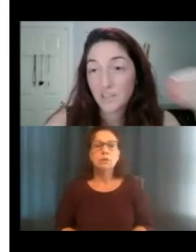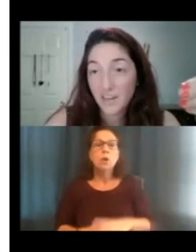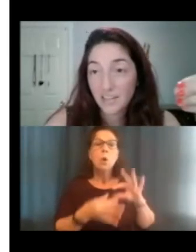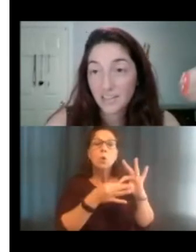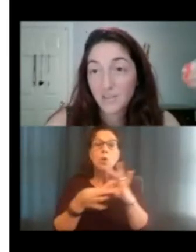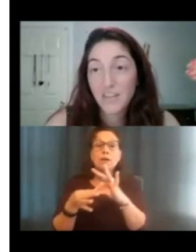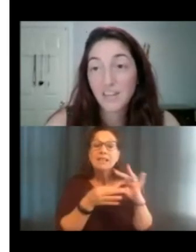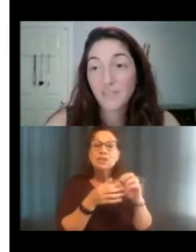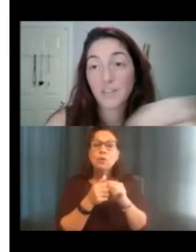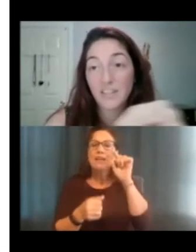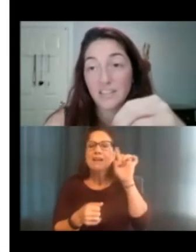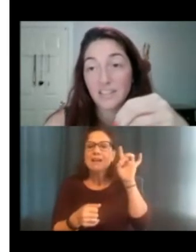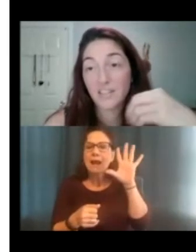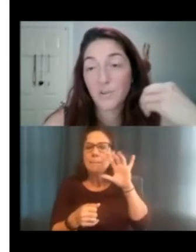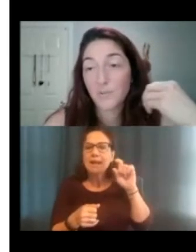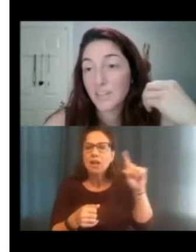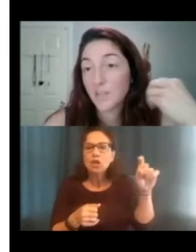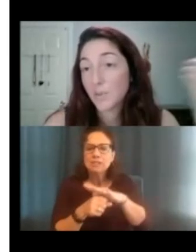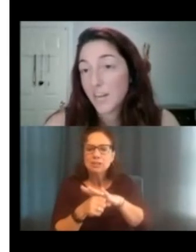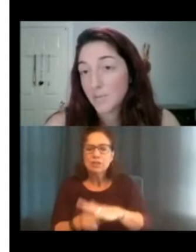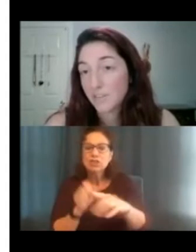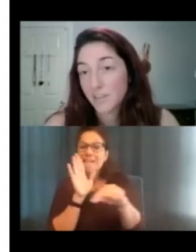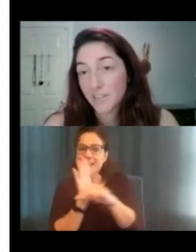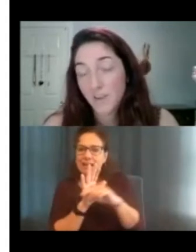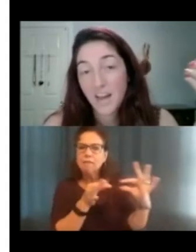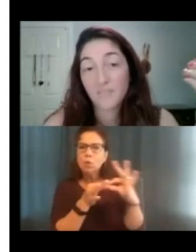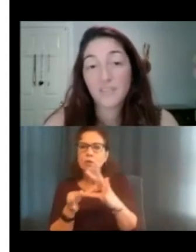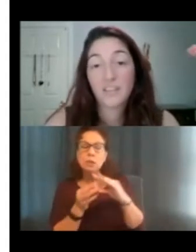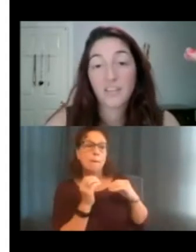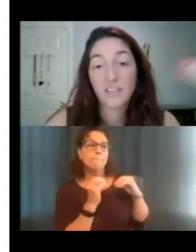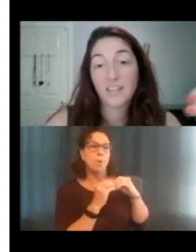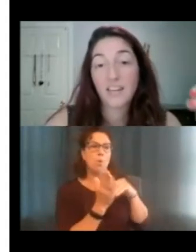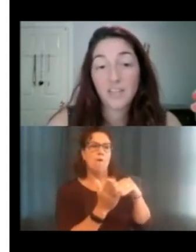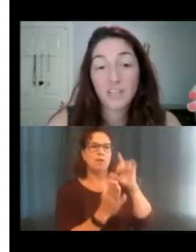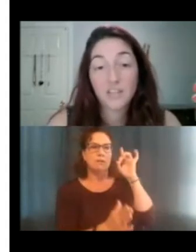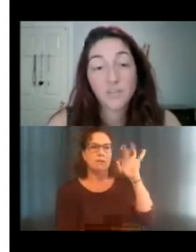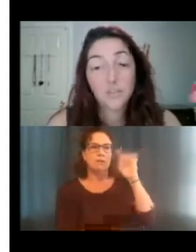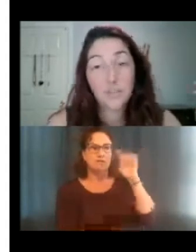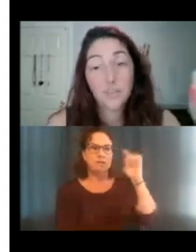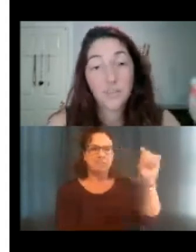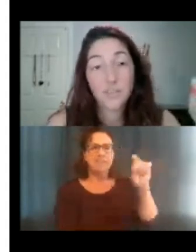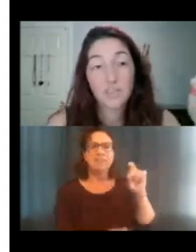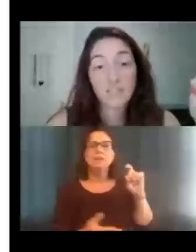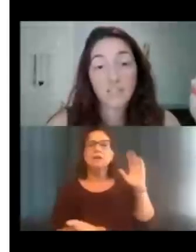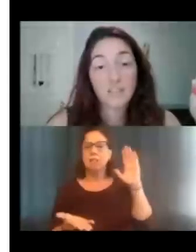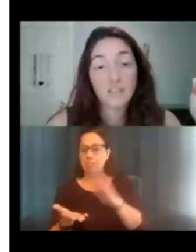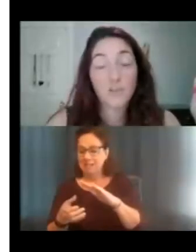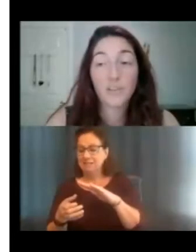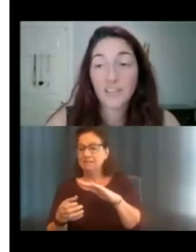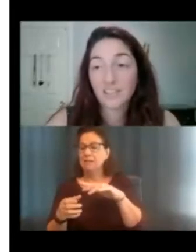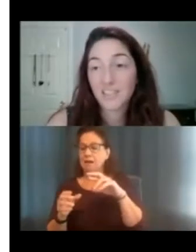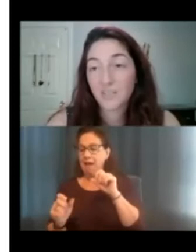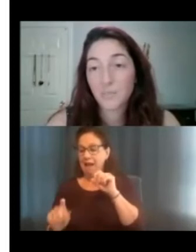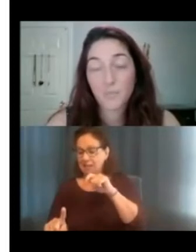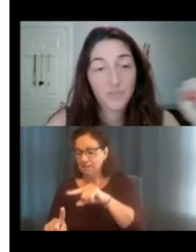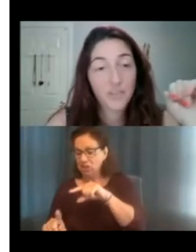nightmare distress, a negative correlation. So the more nightmare distress you have, the less activation we see in these regions, or